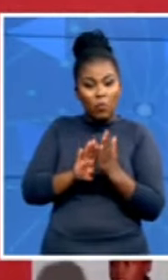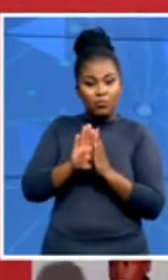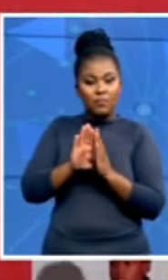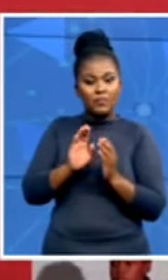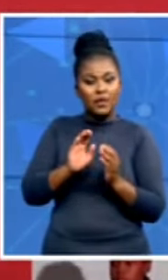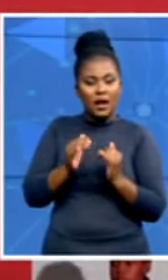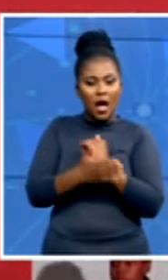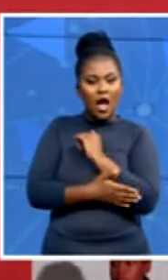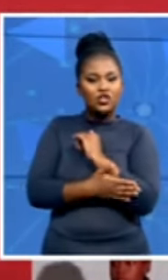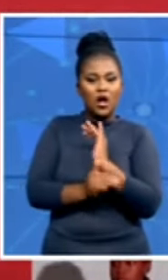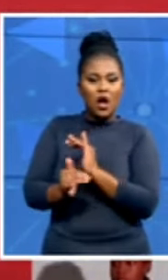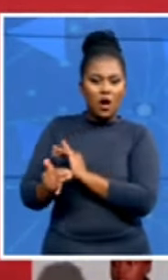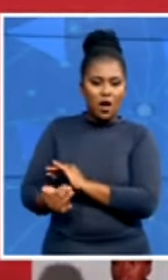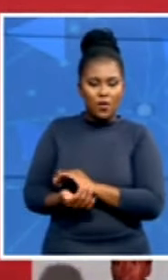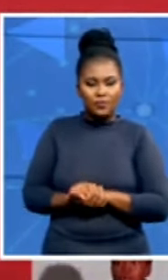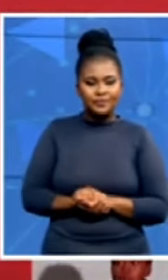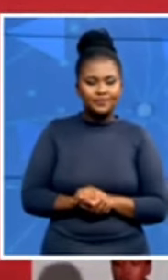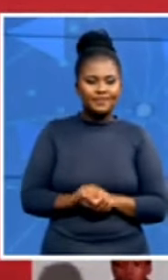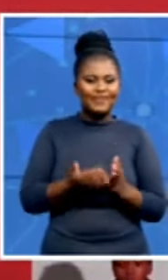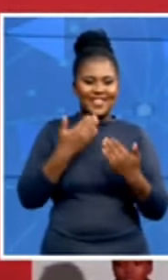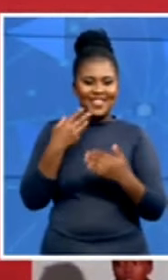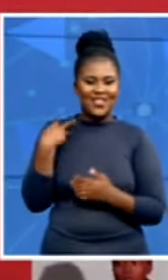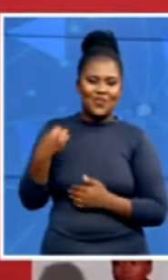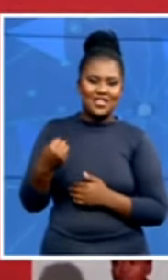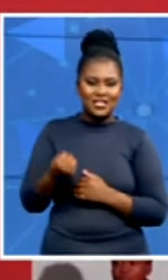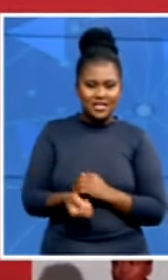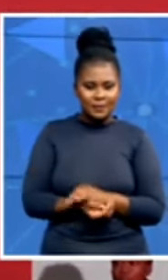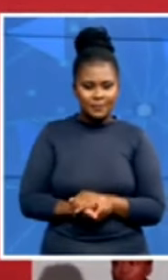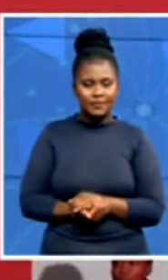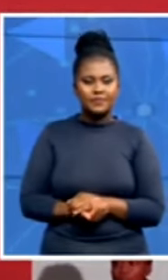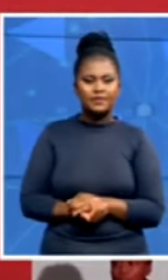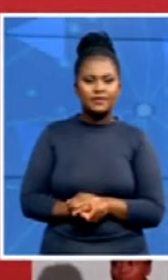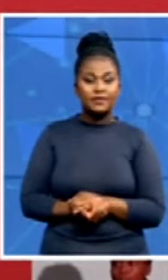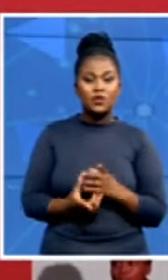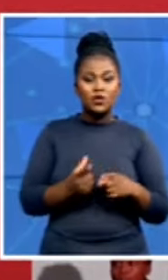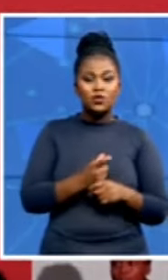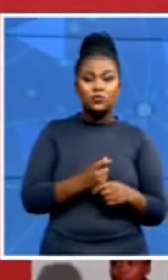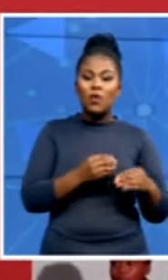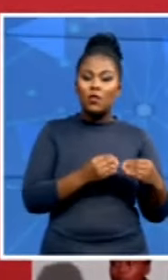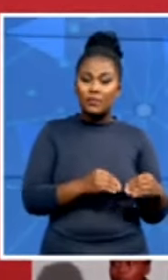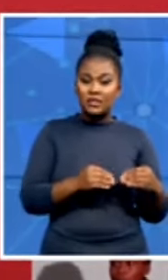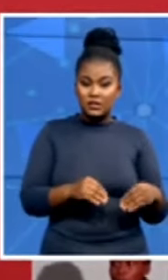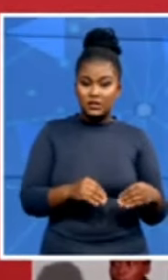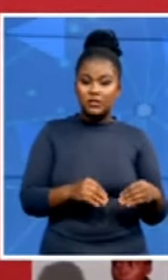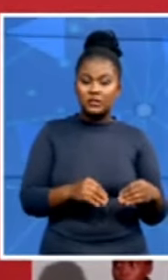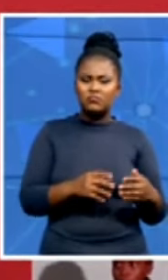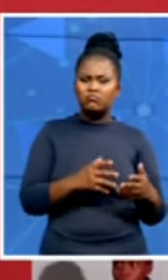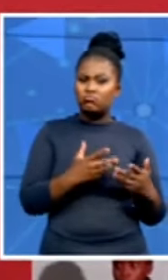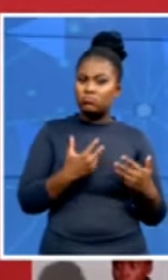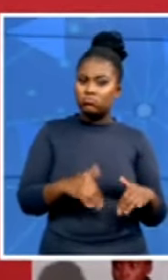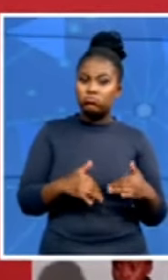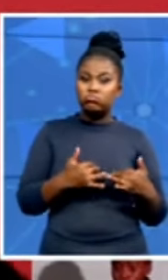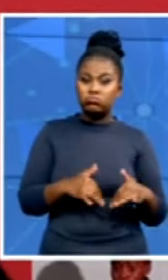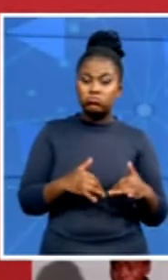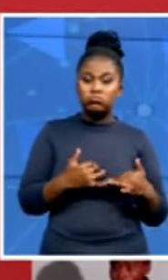Thank you, Minister. Small business can play a central role in human, economic,